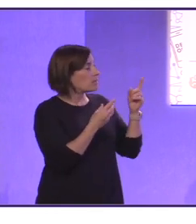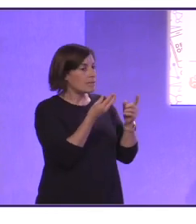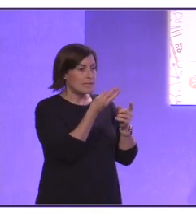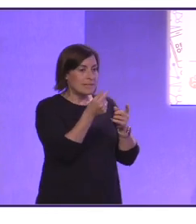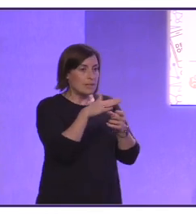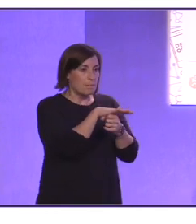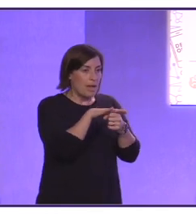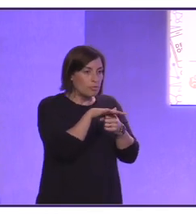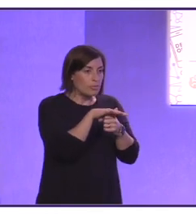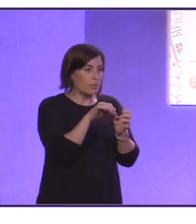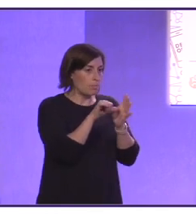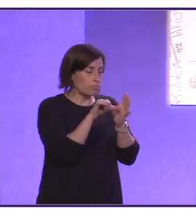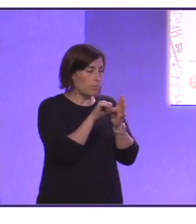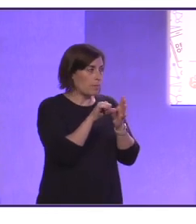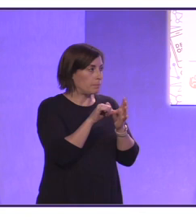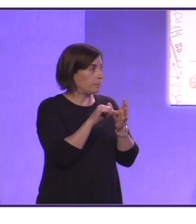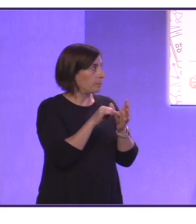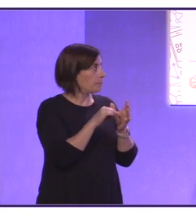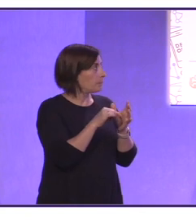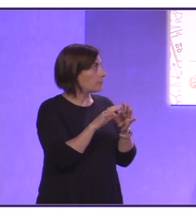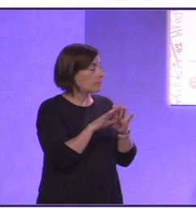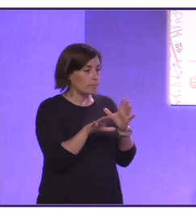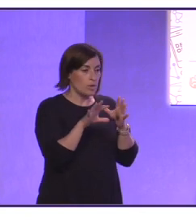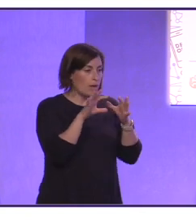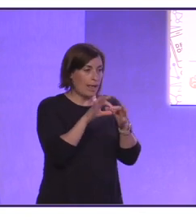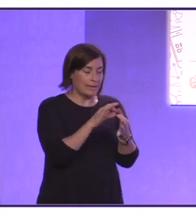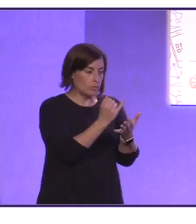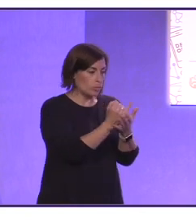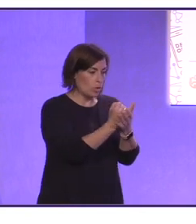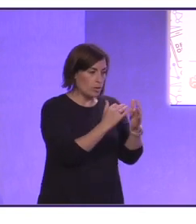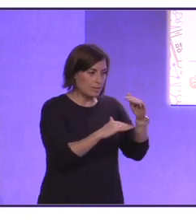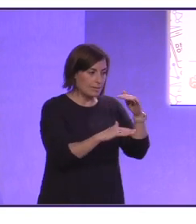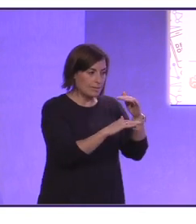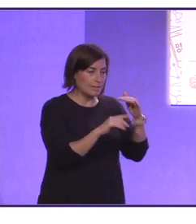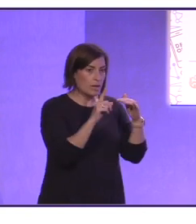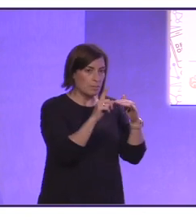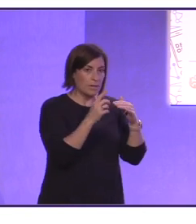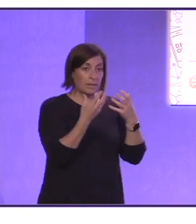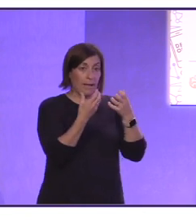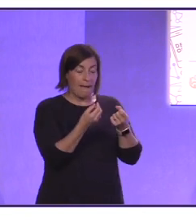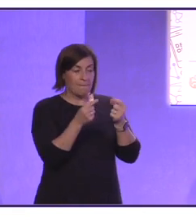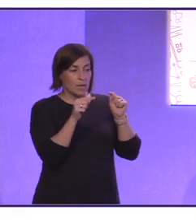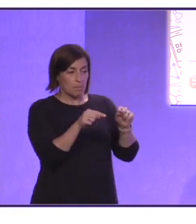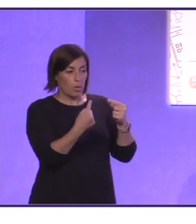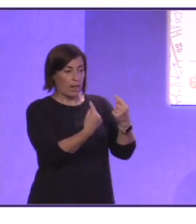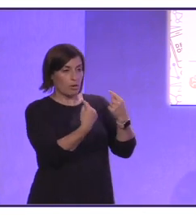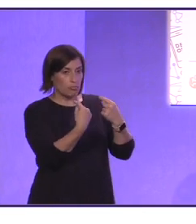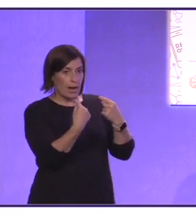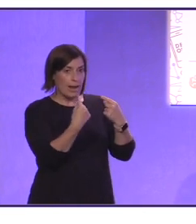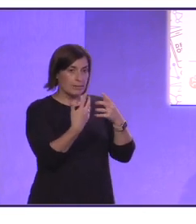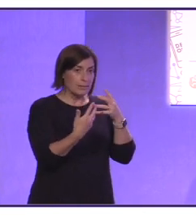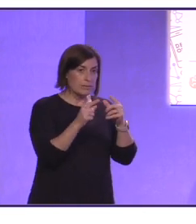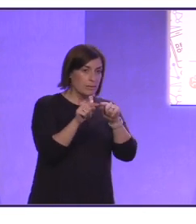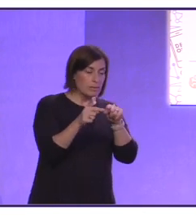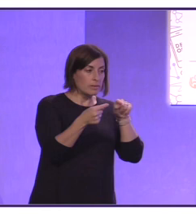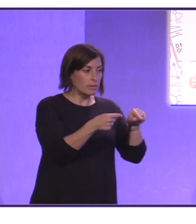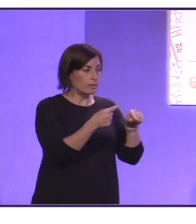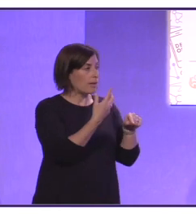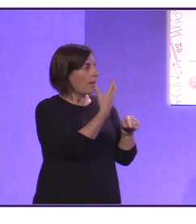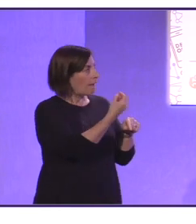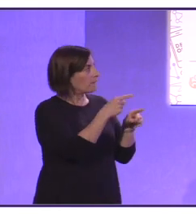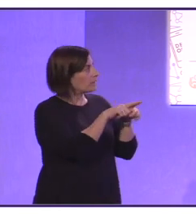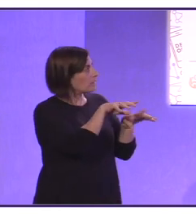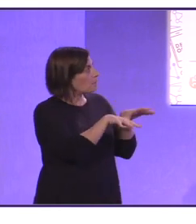isolated problems that aren't all necessarily linked to toxic environments, but often in bullying and harassment, we can see the same thing. So